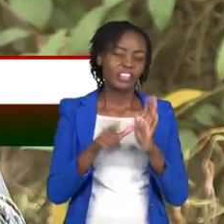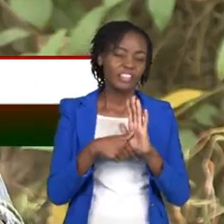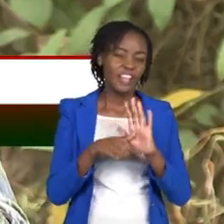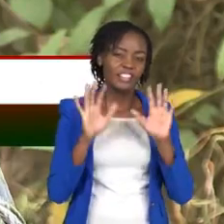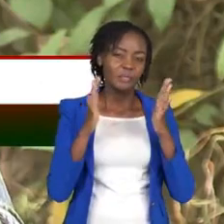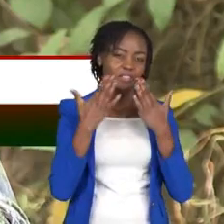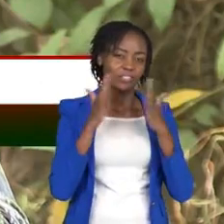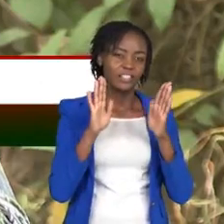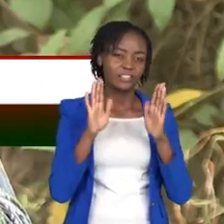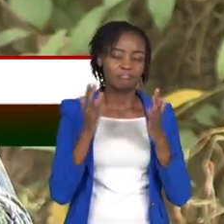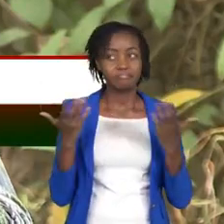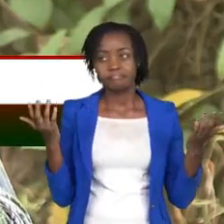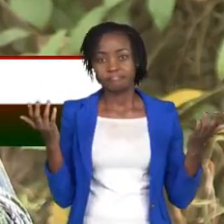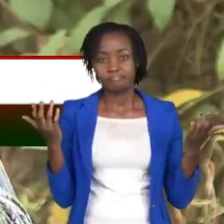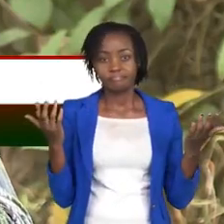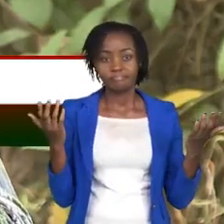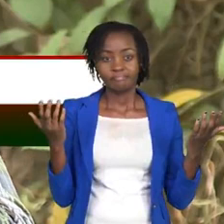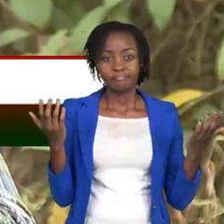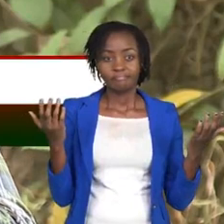Day and then that's it,